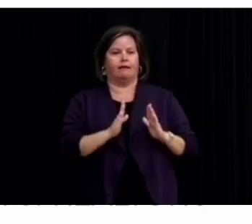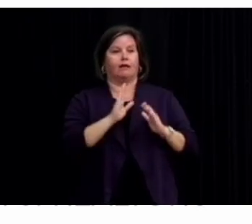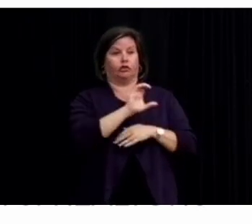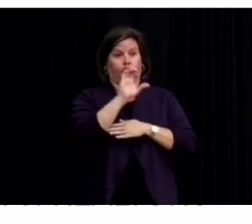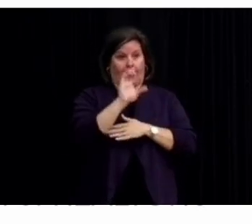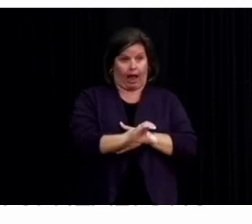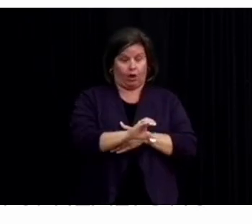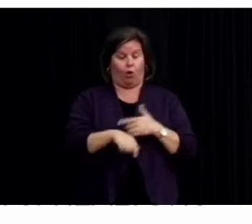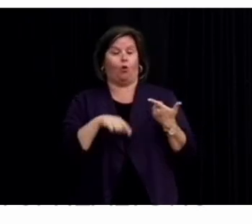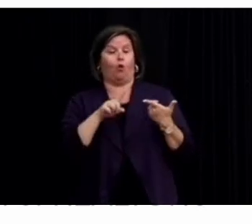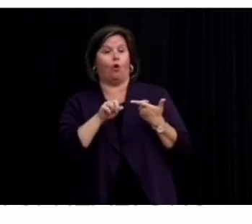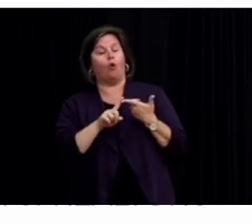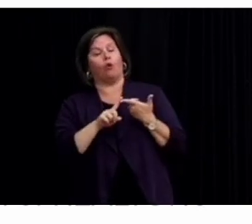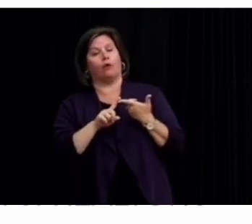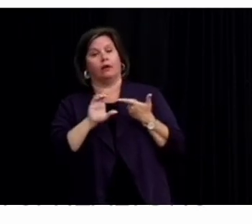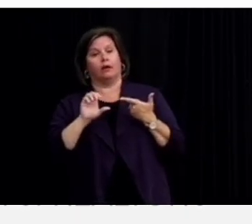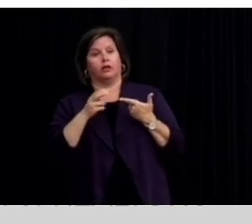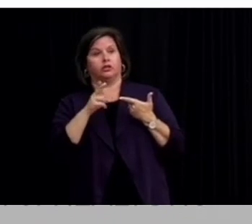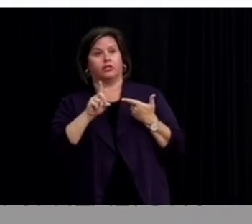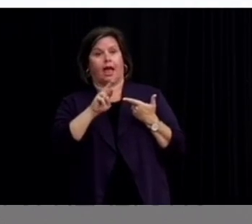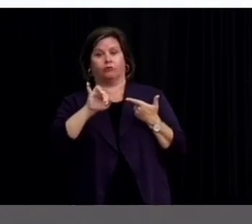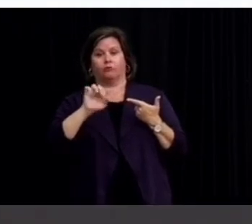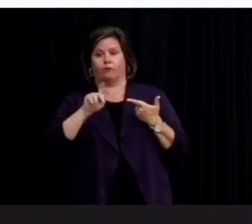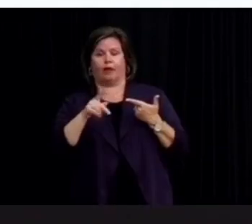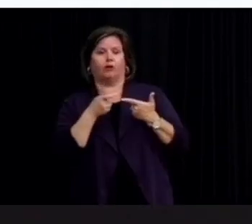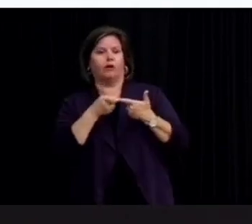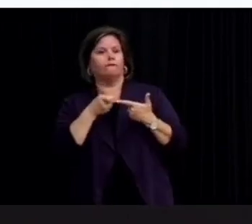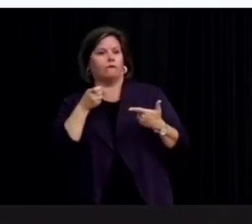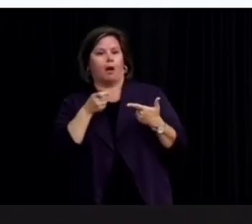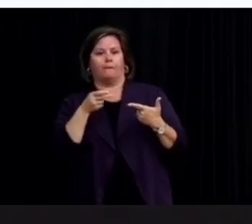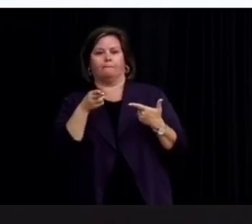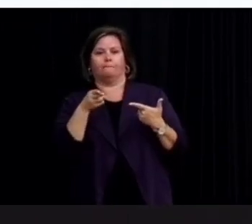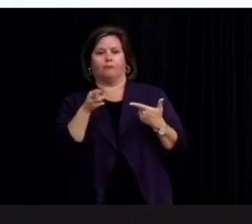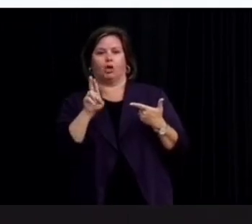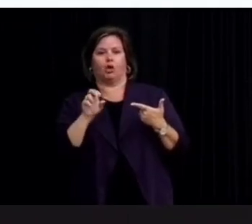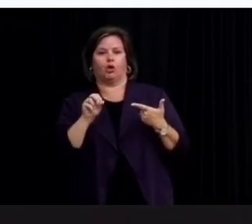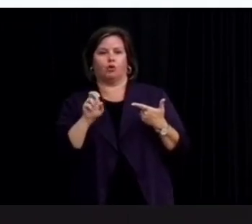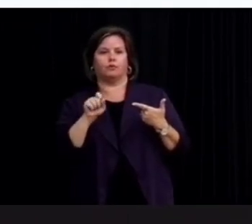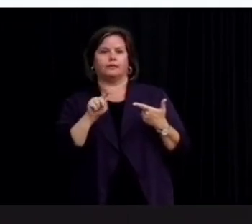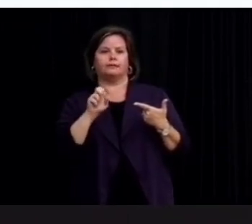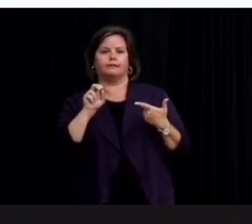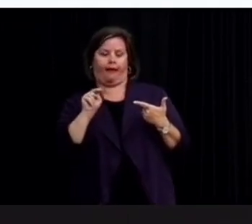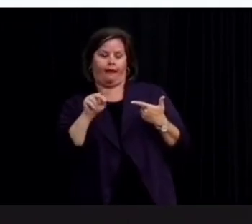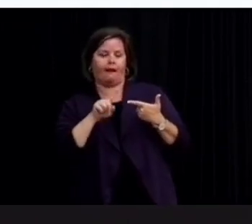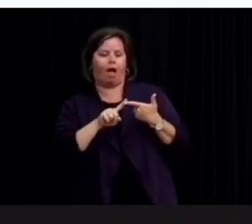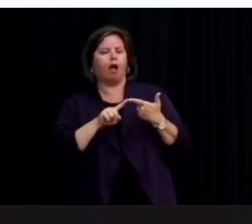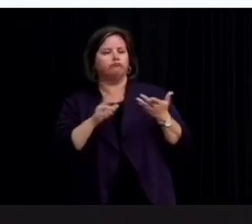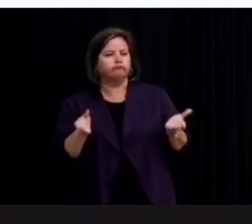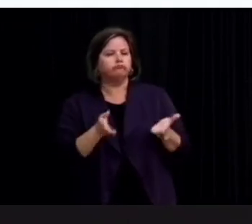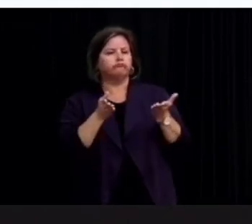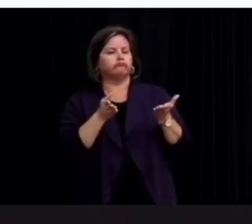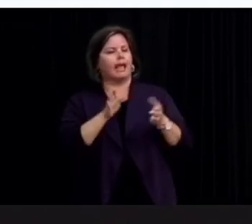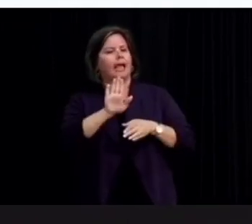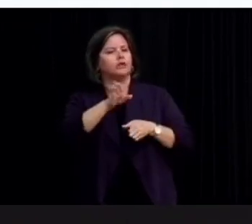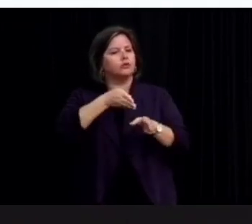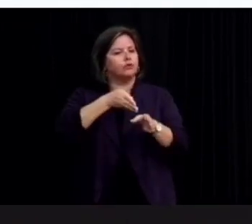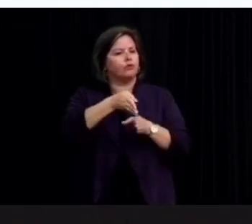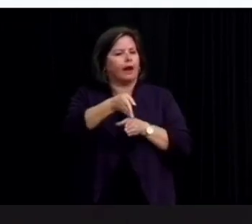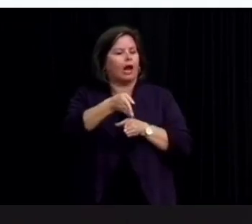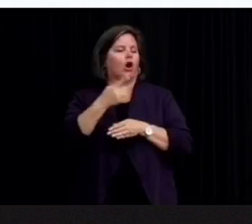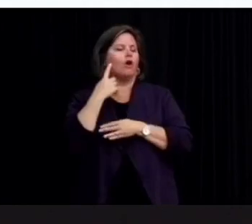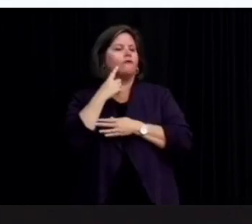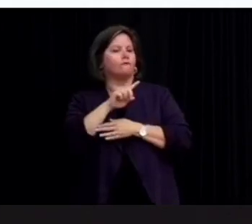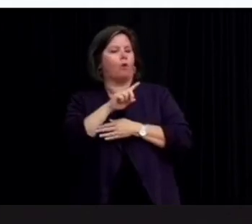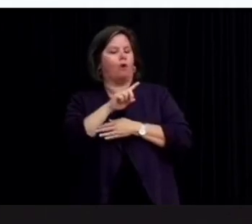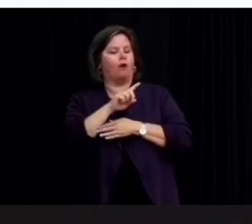Shadrack Bogany out of Houston has spent a majority of his career advancing or talking about the importance or educating people